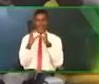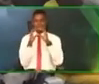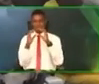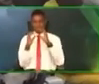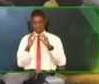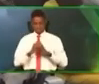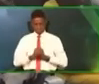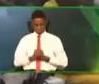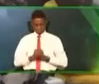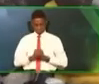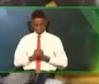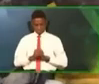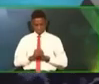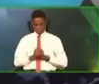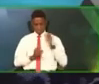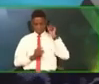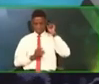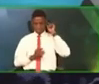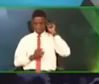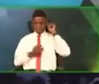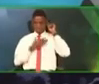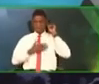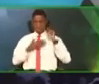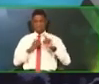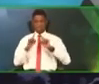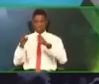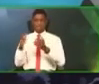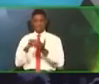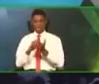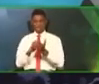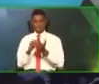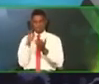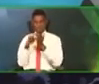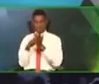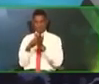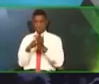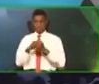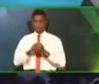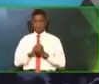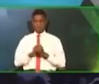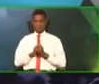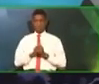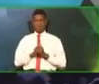Are you seeing that now? Please go back again. Watch this.